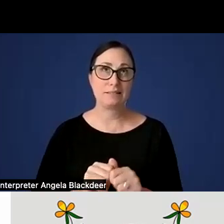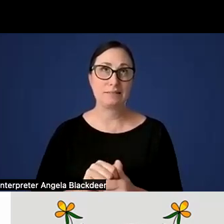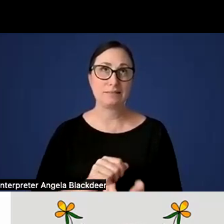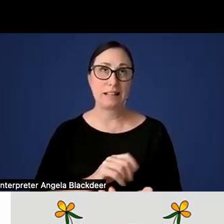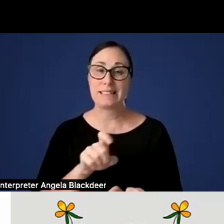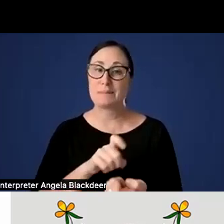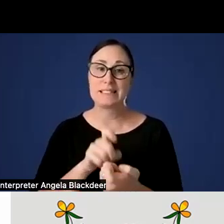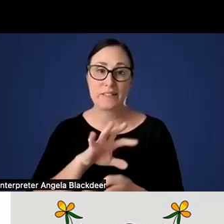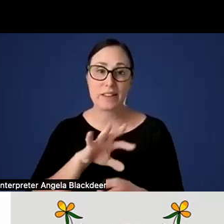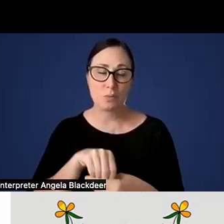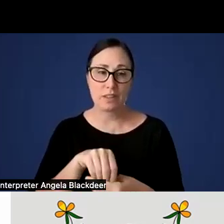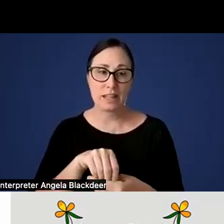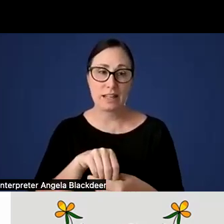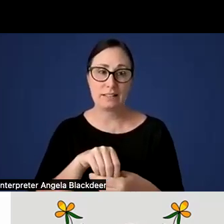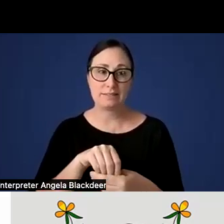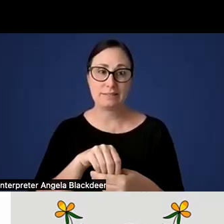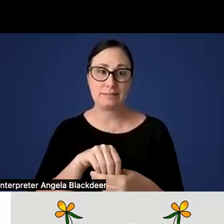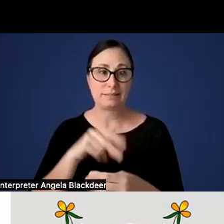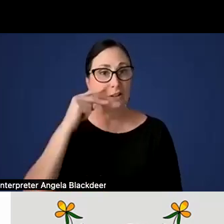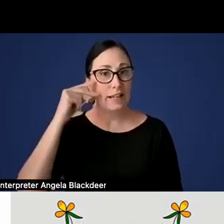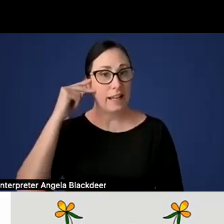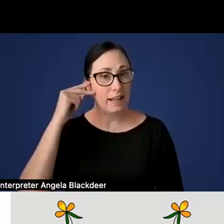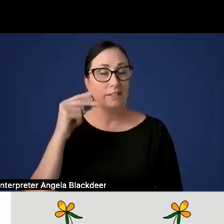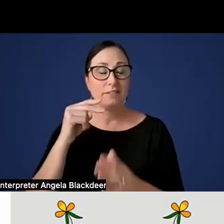our Native communities that mirror,